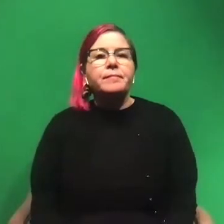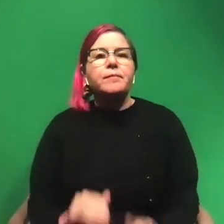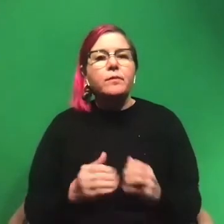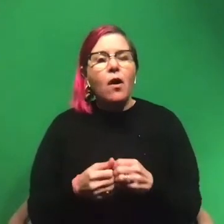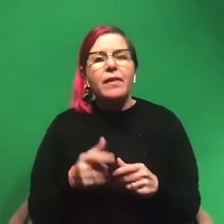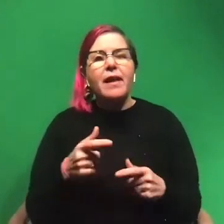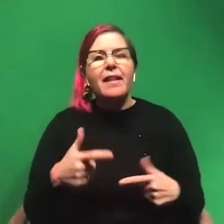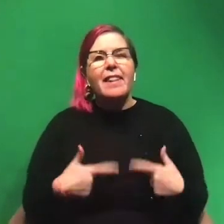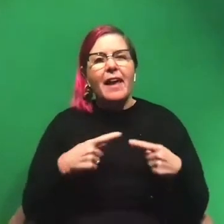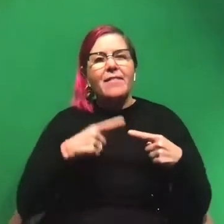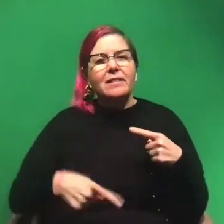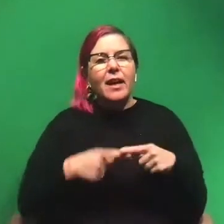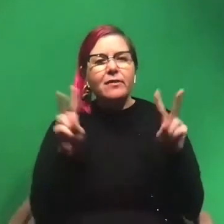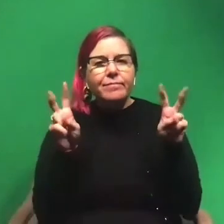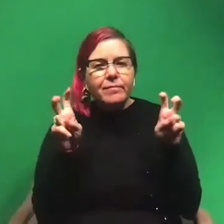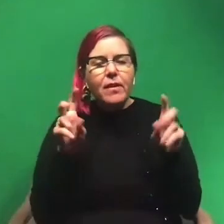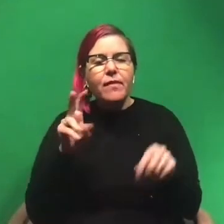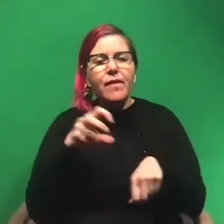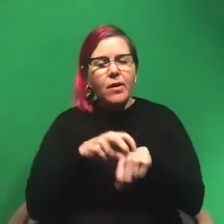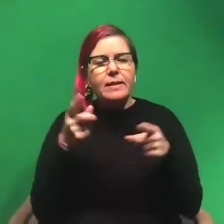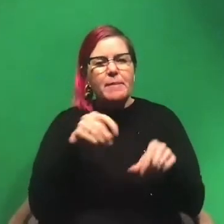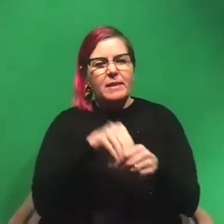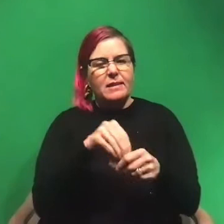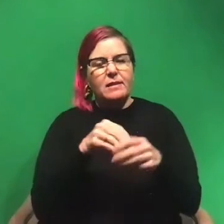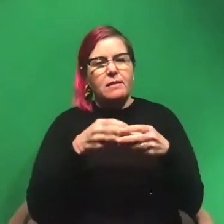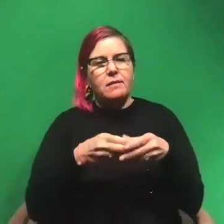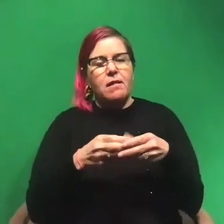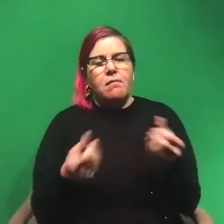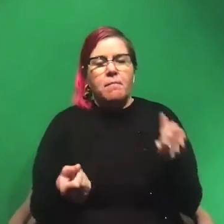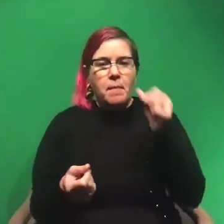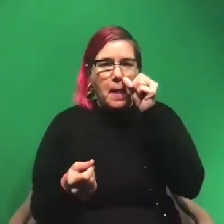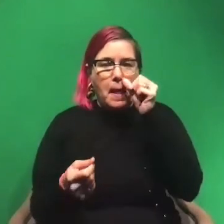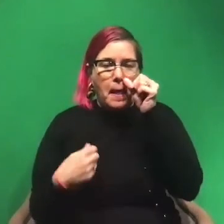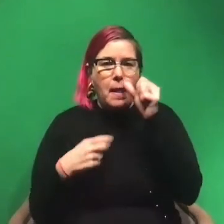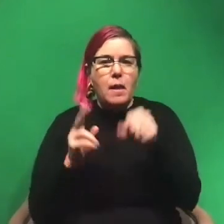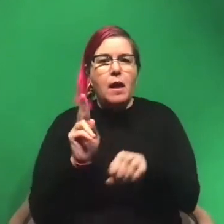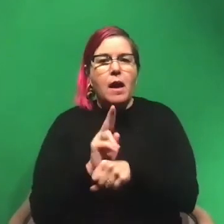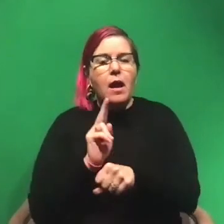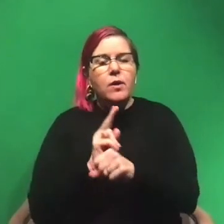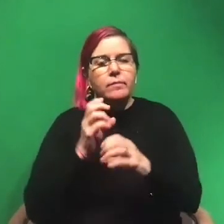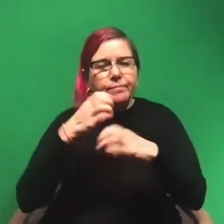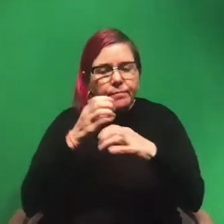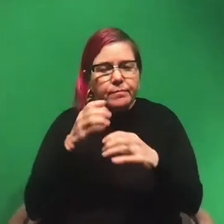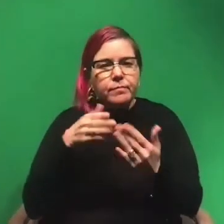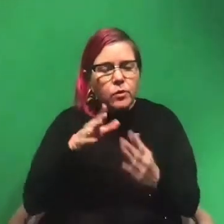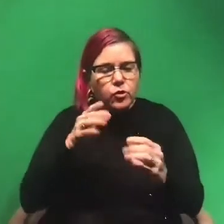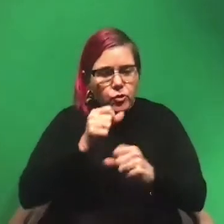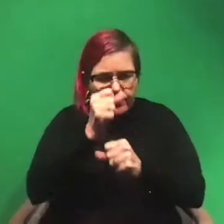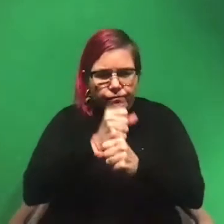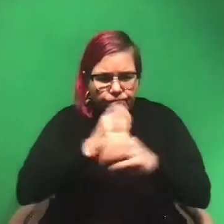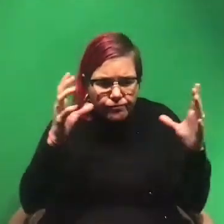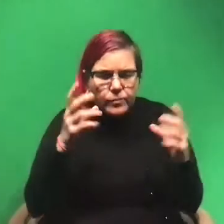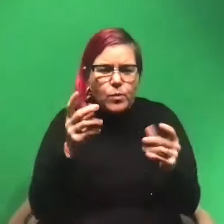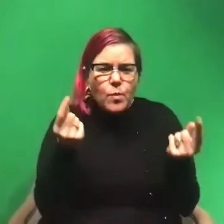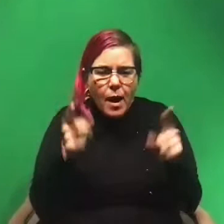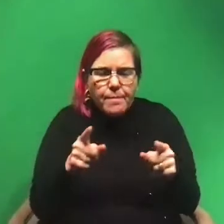life cycle of a virus happens inside the cell. So I use a lot of microscopy approaches in order to visualize what happens as soon as a